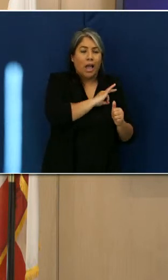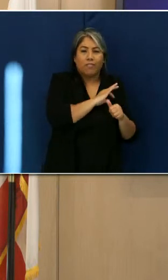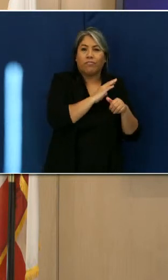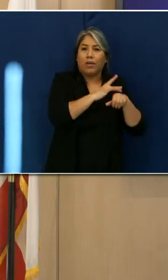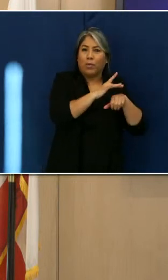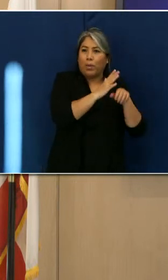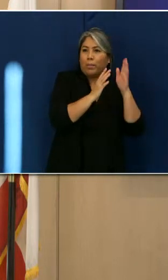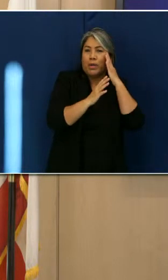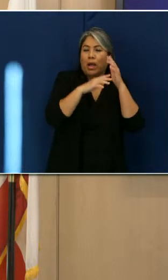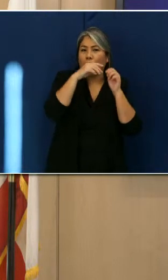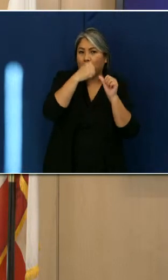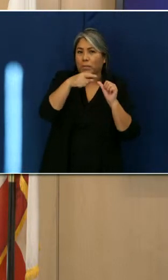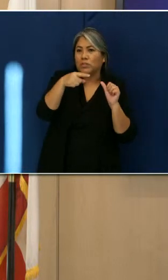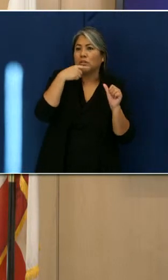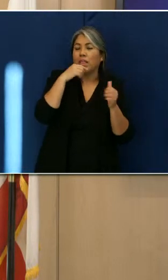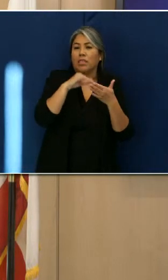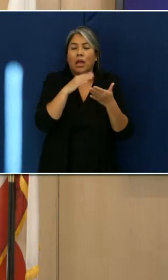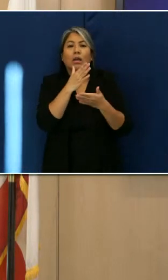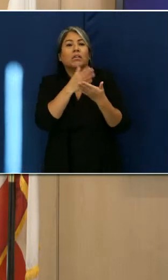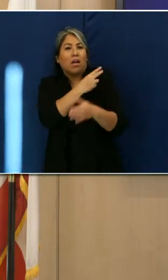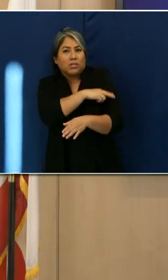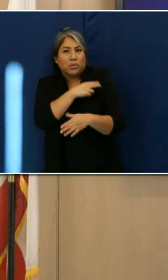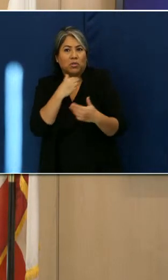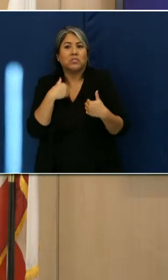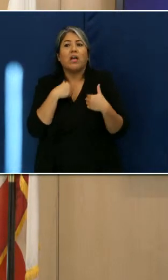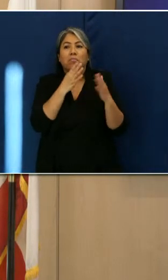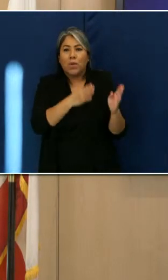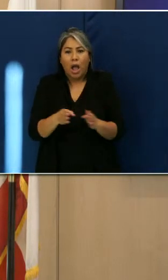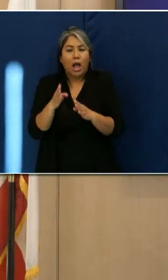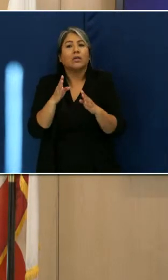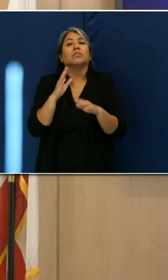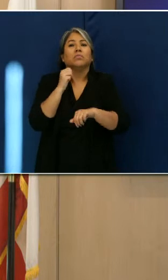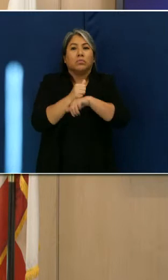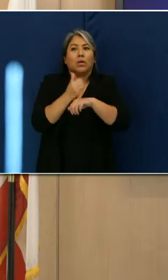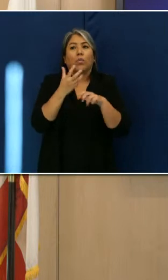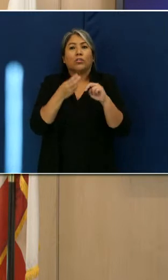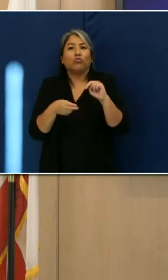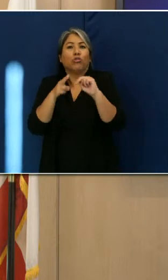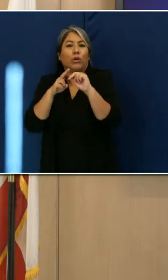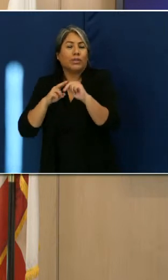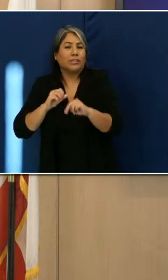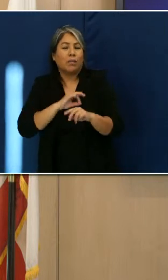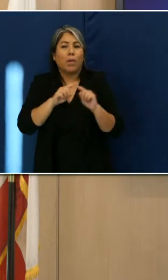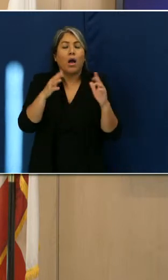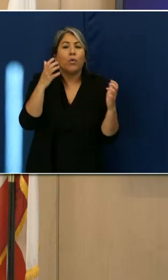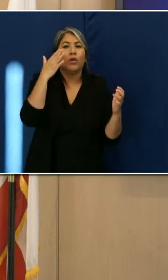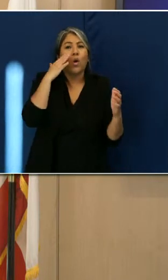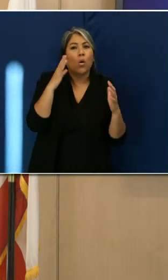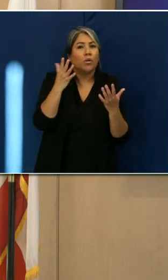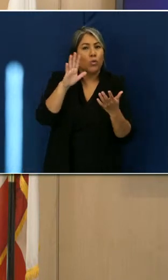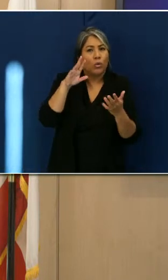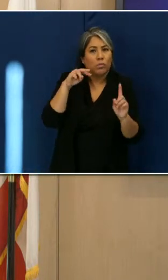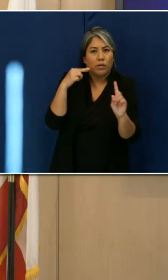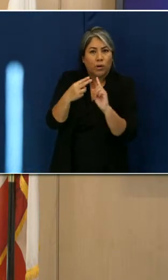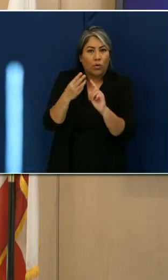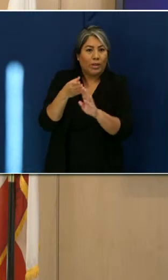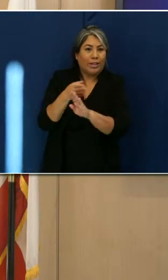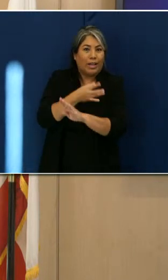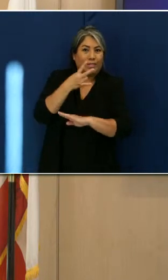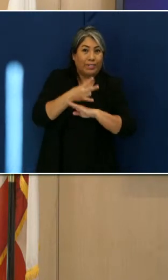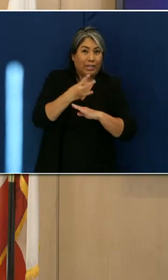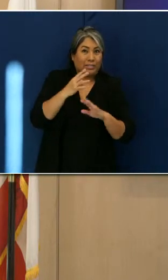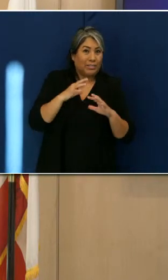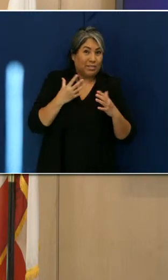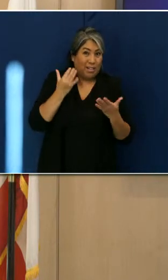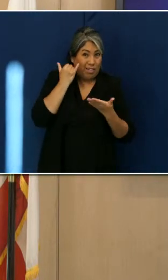said, guys said last week that hospitals have a plan to increase staffing, and just wondering from your point of view, that just in the last 7 days, if that's happened.